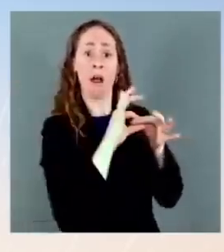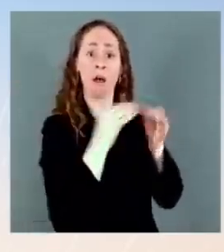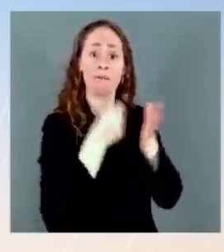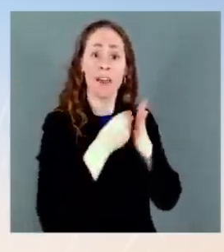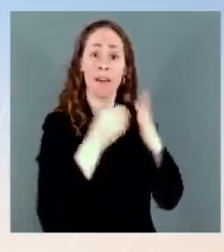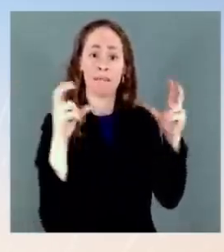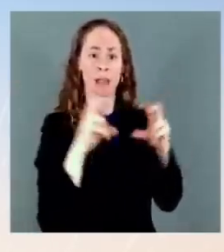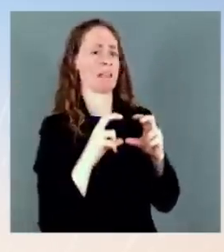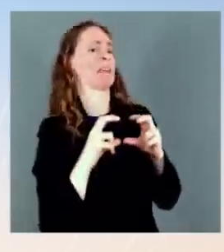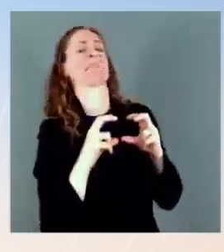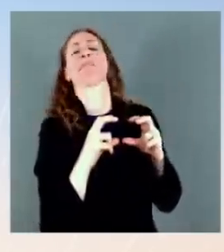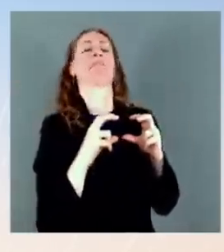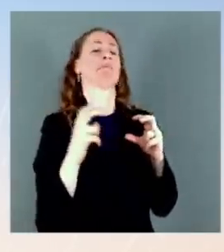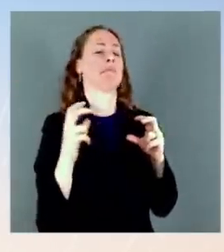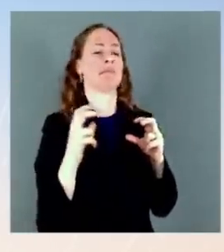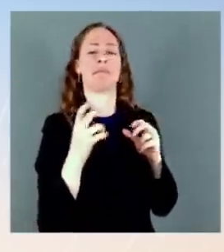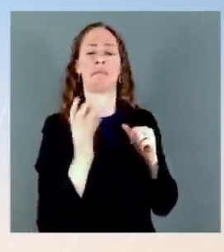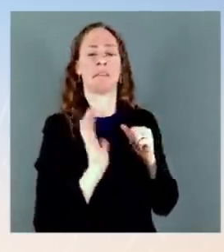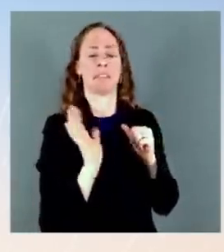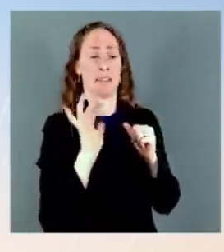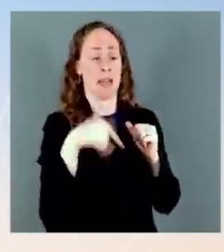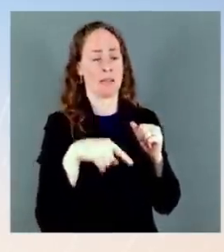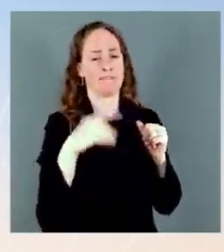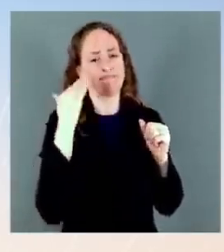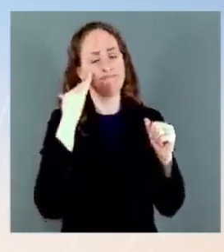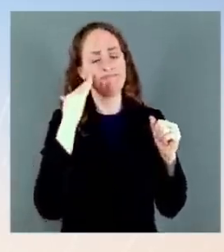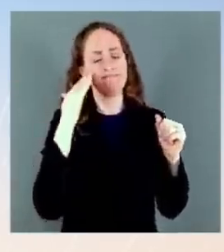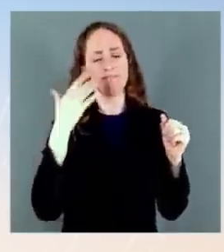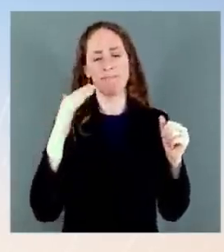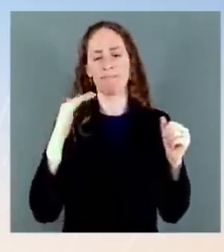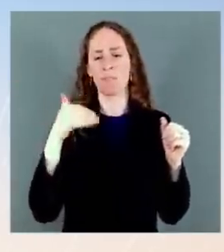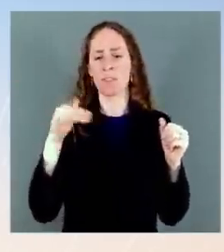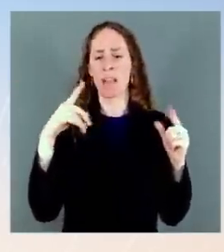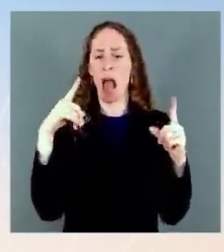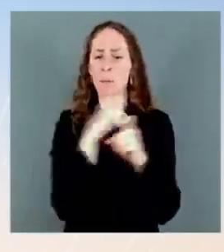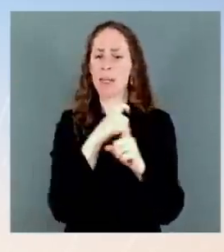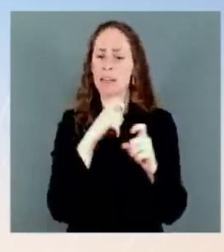but that's the status and the reason why we have not, there is not any update on that at this point in time. Go ahead, Trevor.